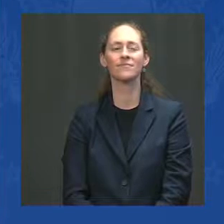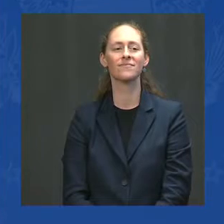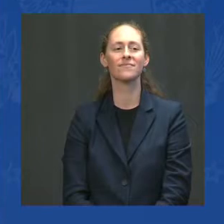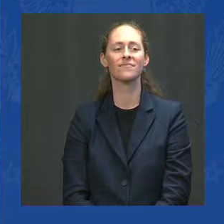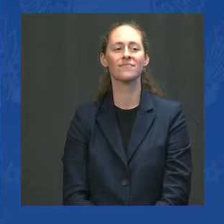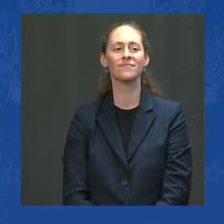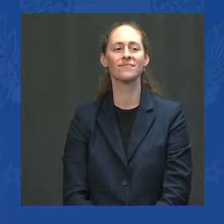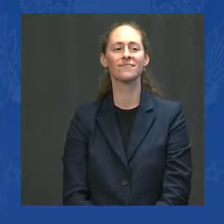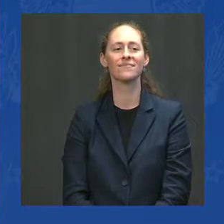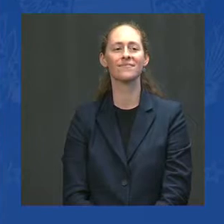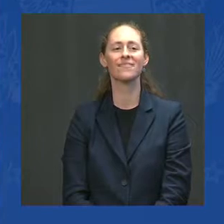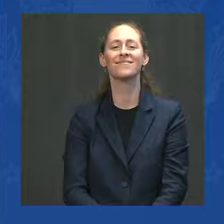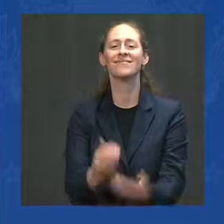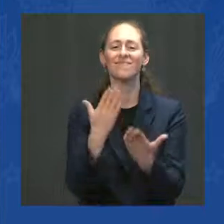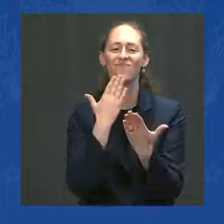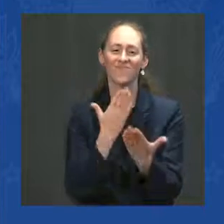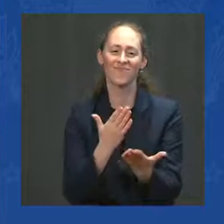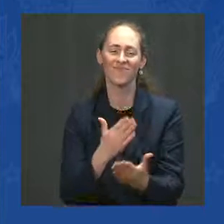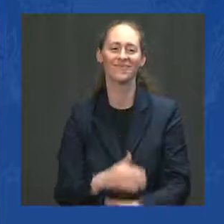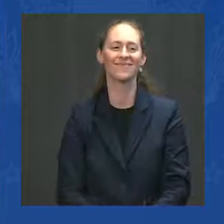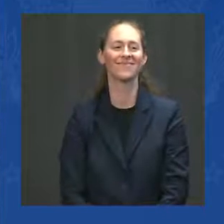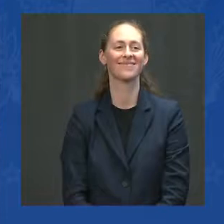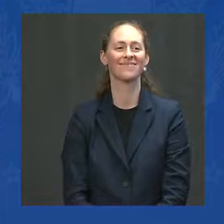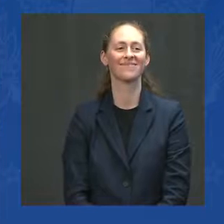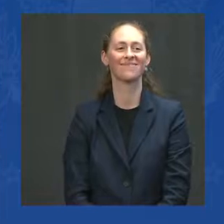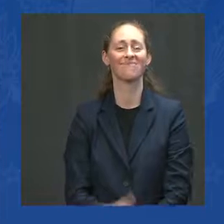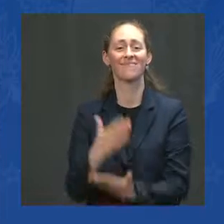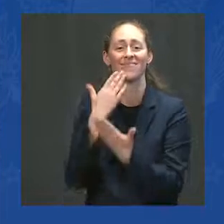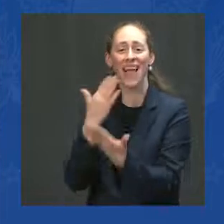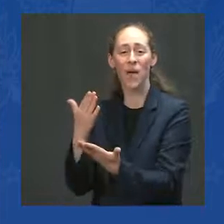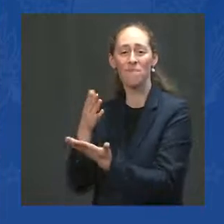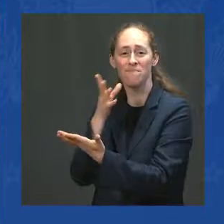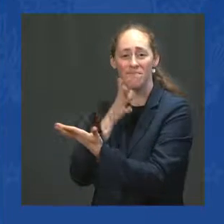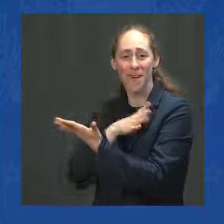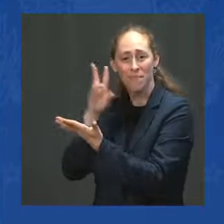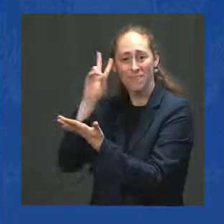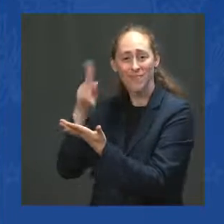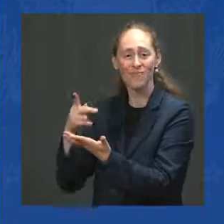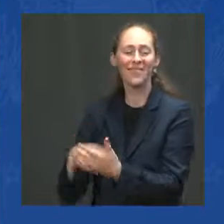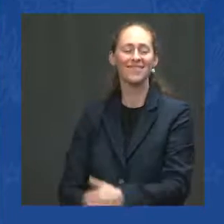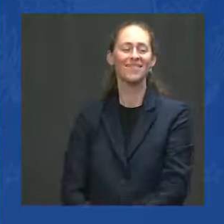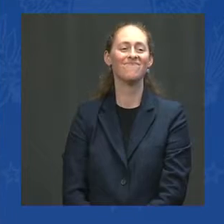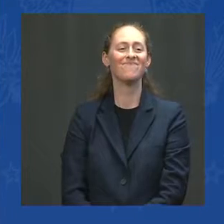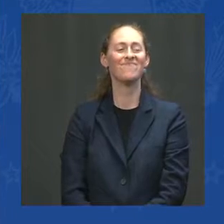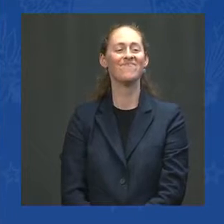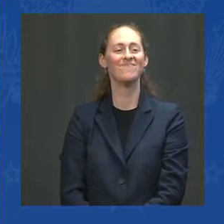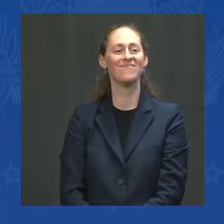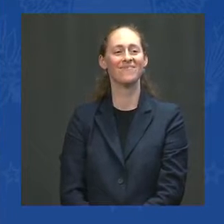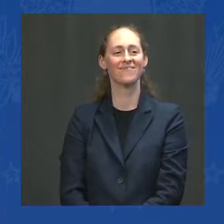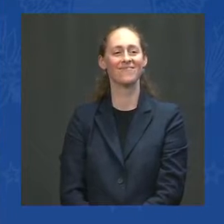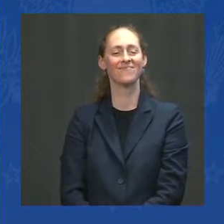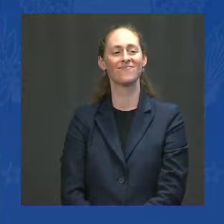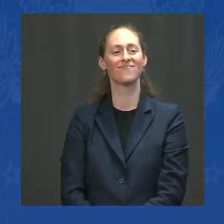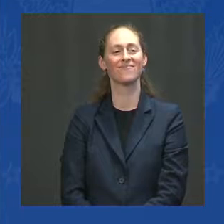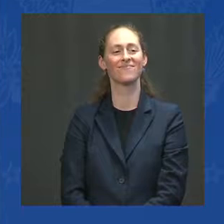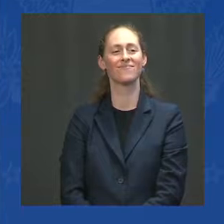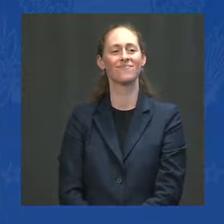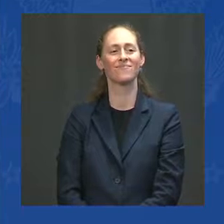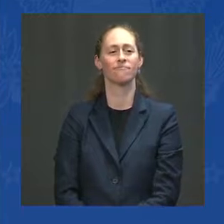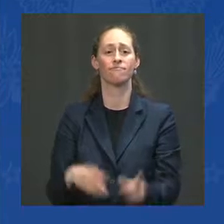Well, thank you, Madam Vice President. First of all, I want to thank a group of